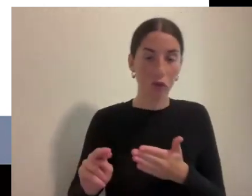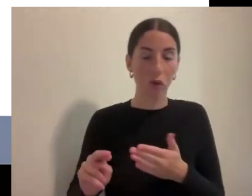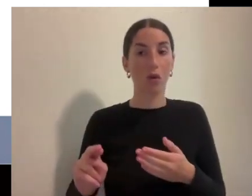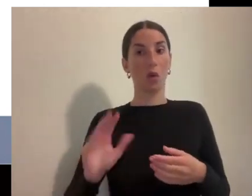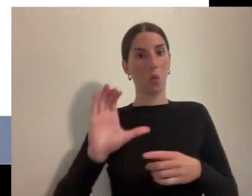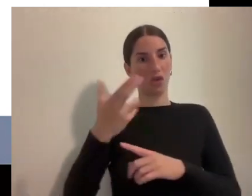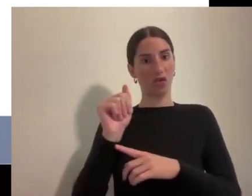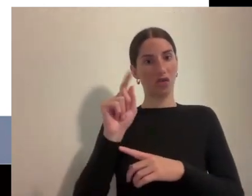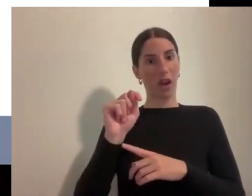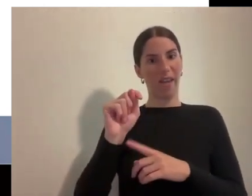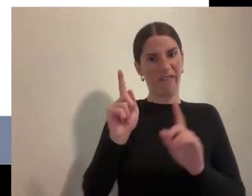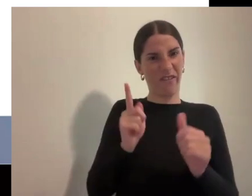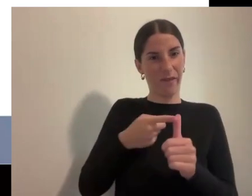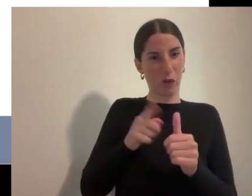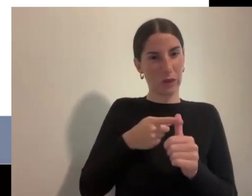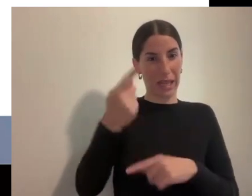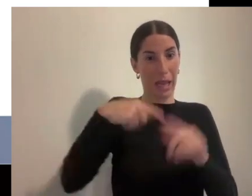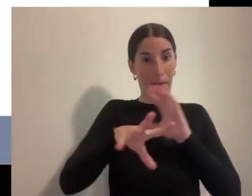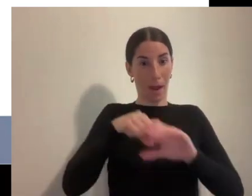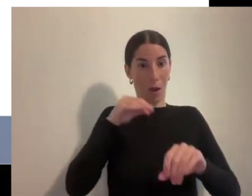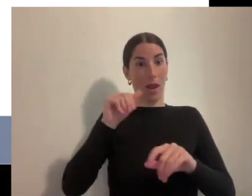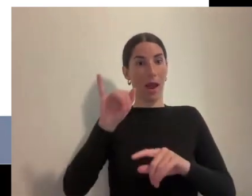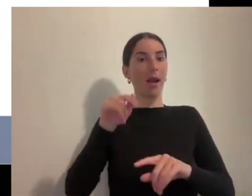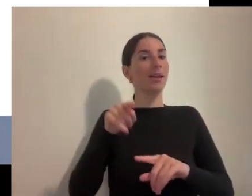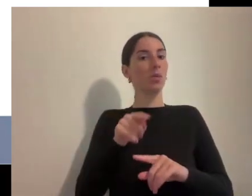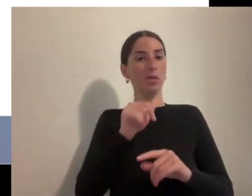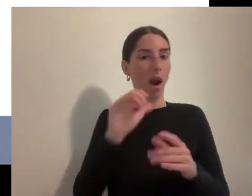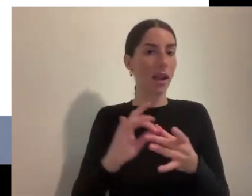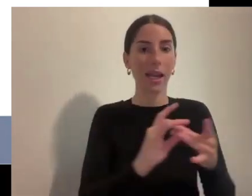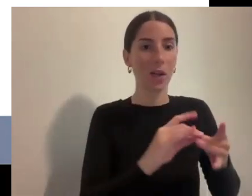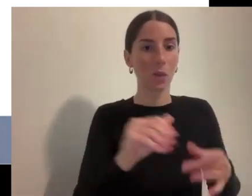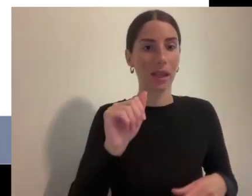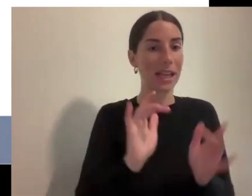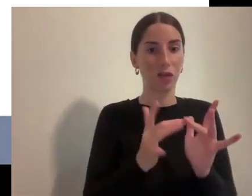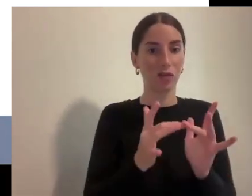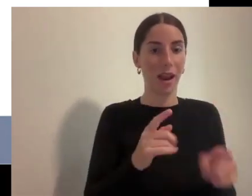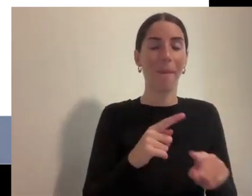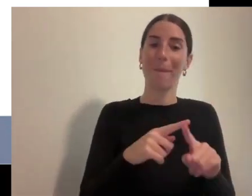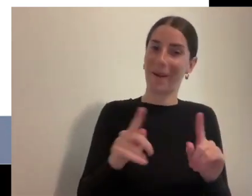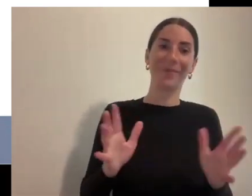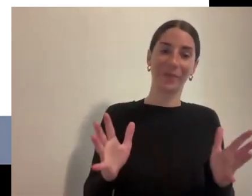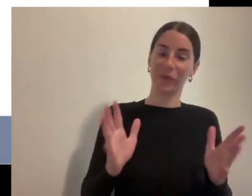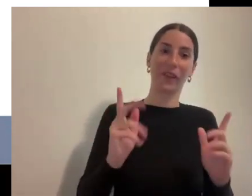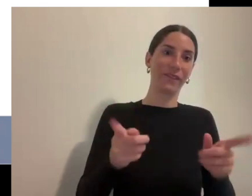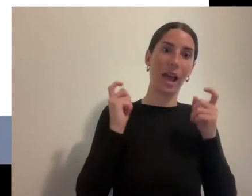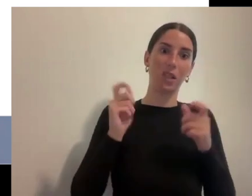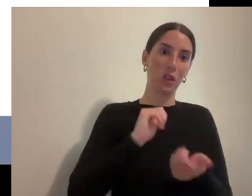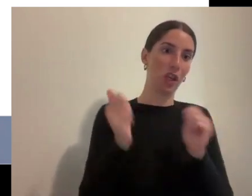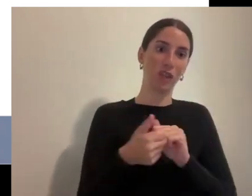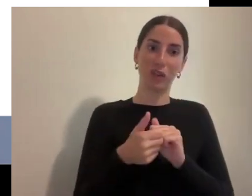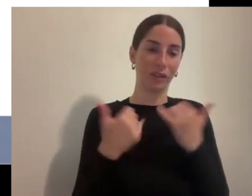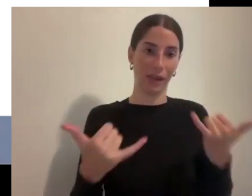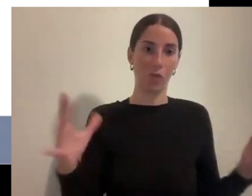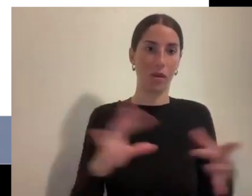the other chatbots first came out, they were not connected to the internet, but that changed very quickly. And today, ChatGPT